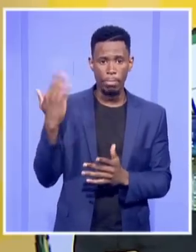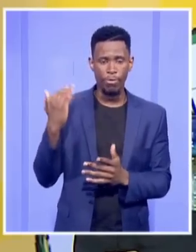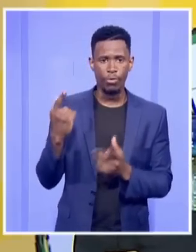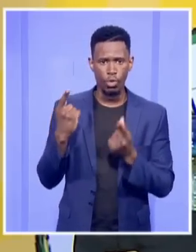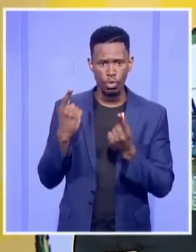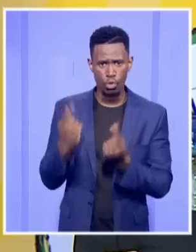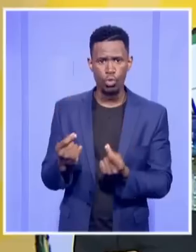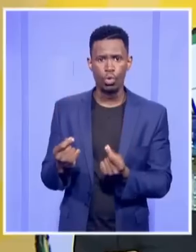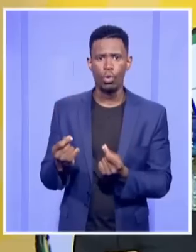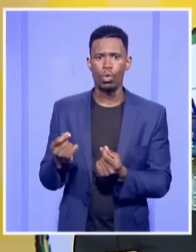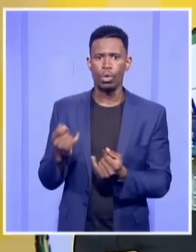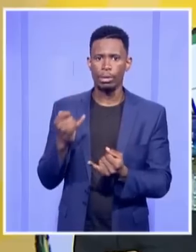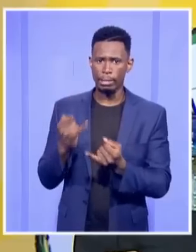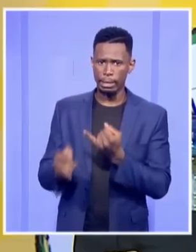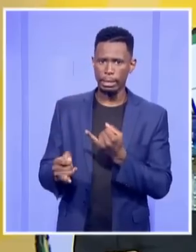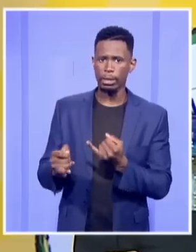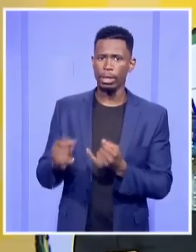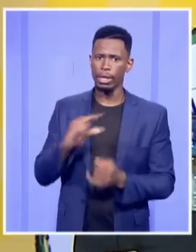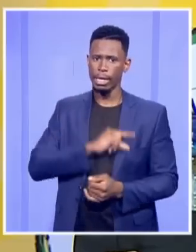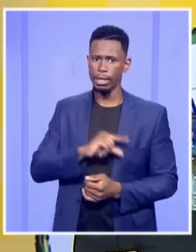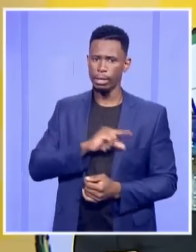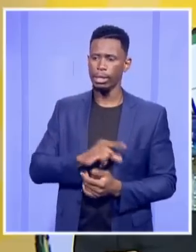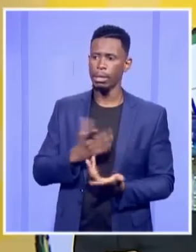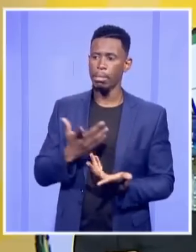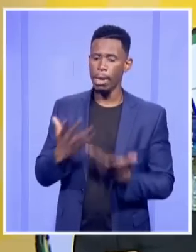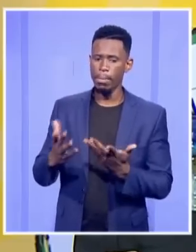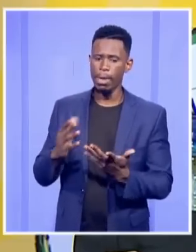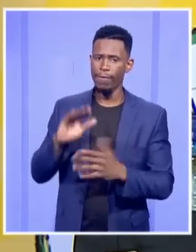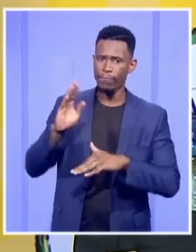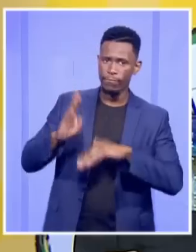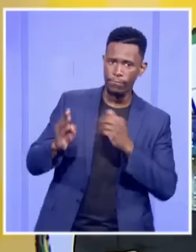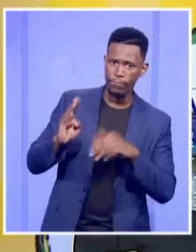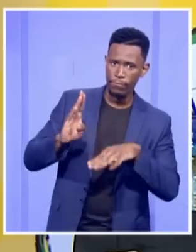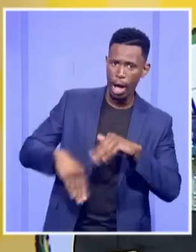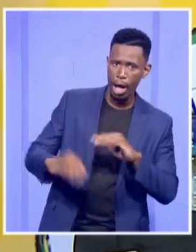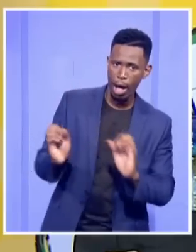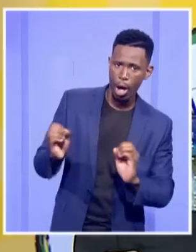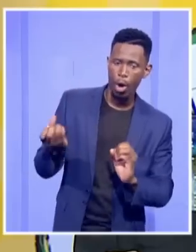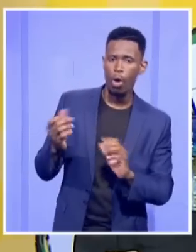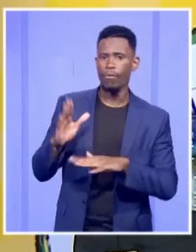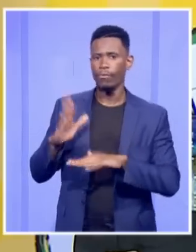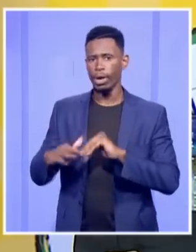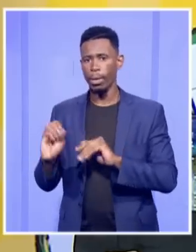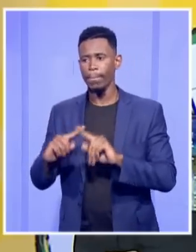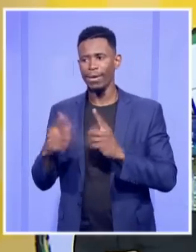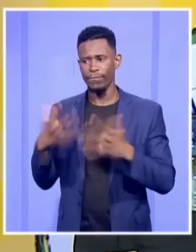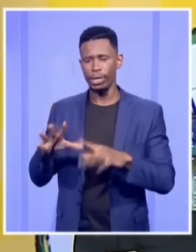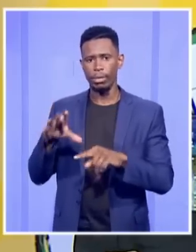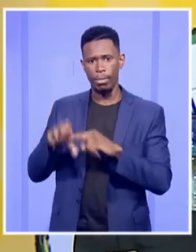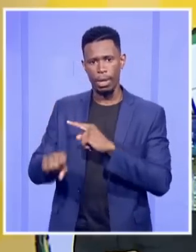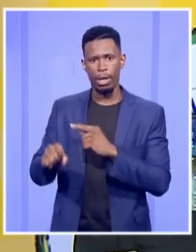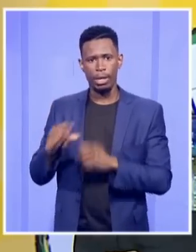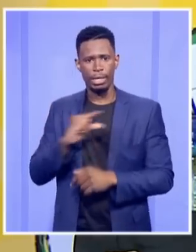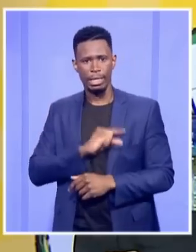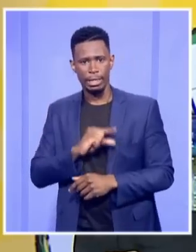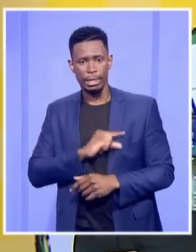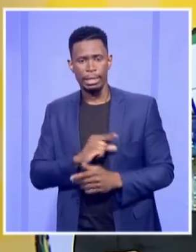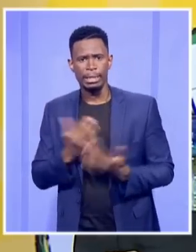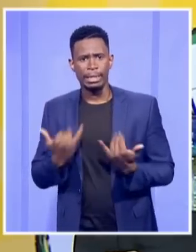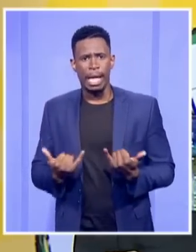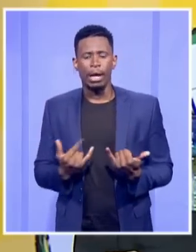with or without the option of a fine. So we have got to attend to what our resolution